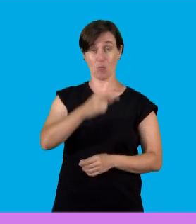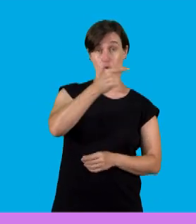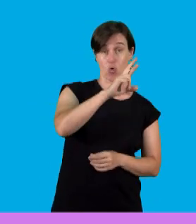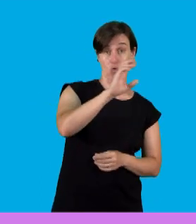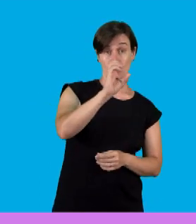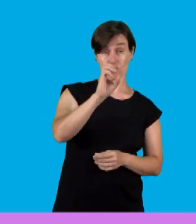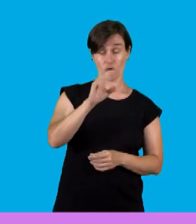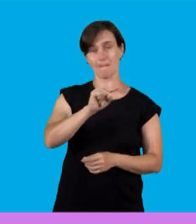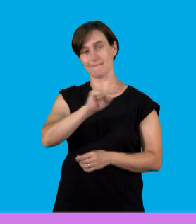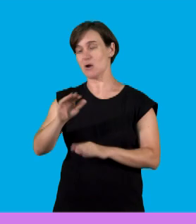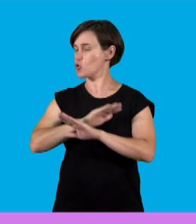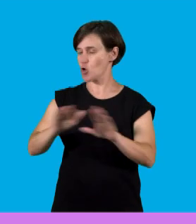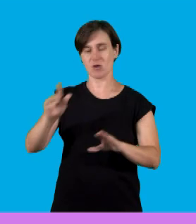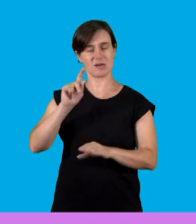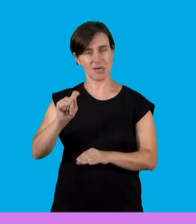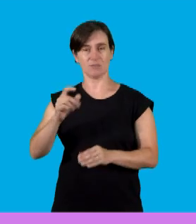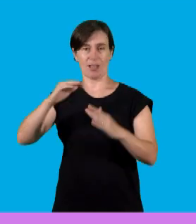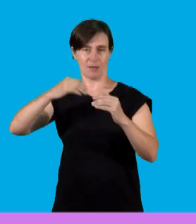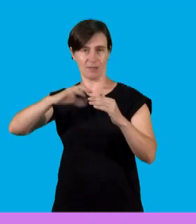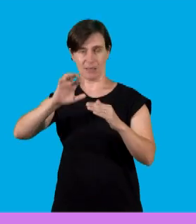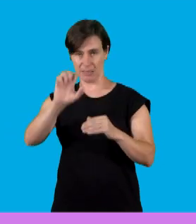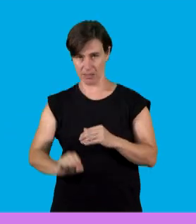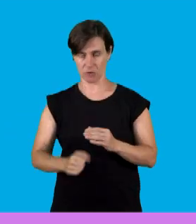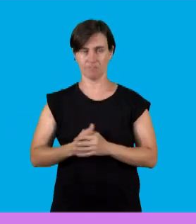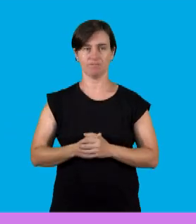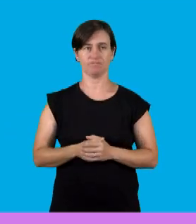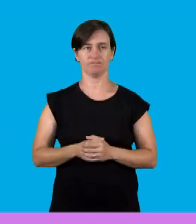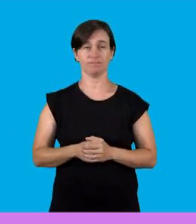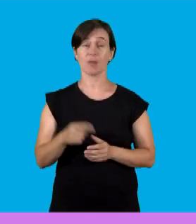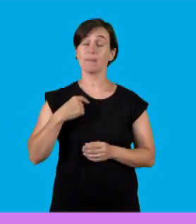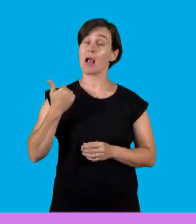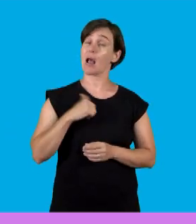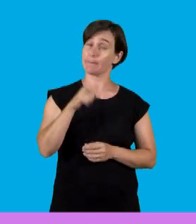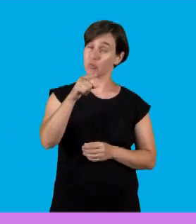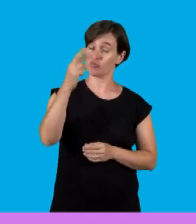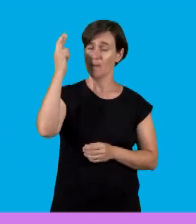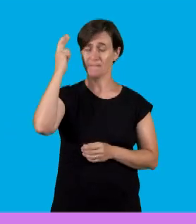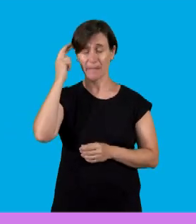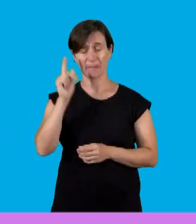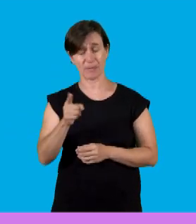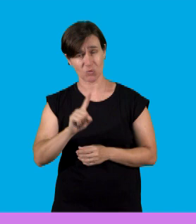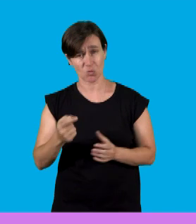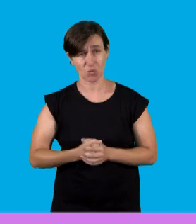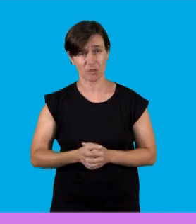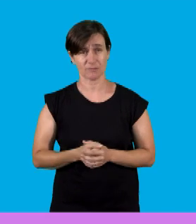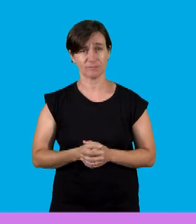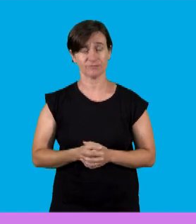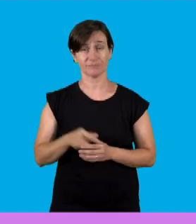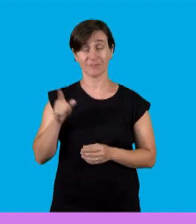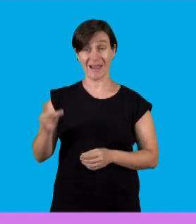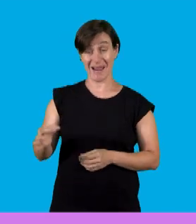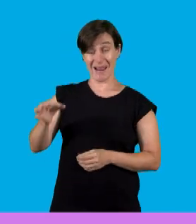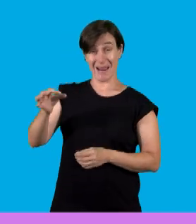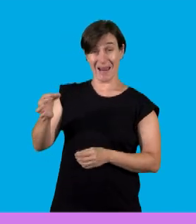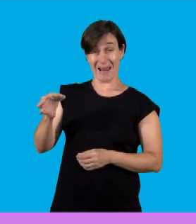our non-taxable deductions. Right, guys, and just a few pointers that I want to share with you. Remember, income tax is